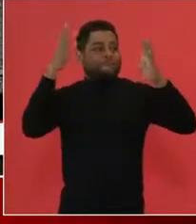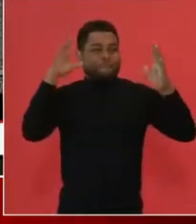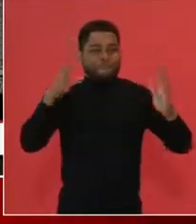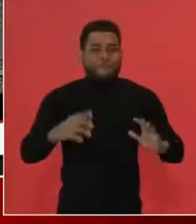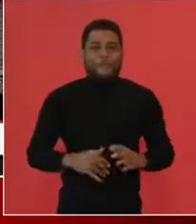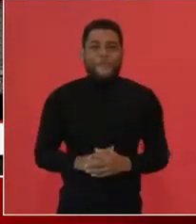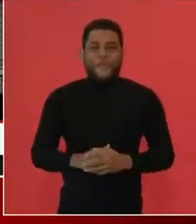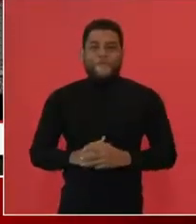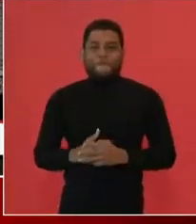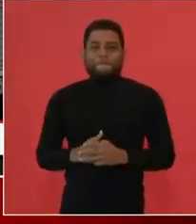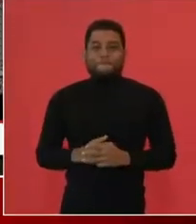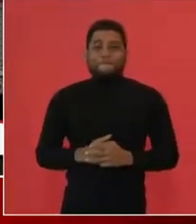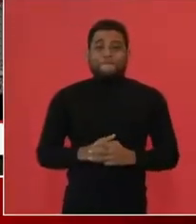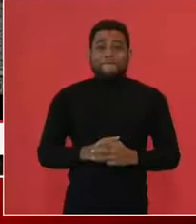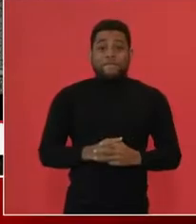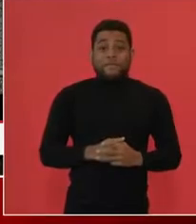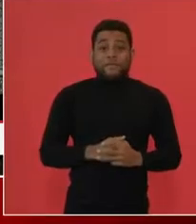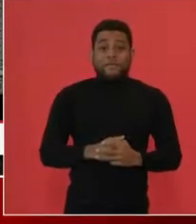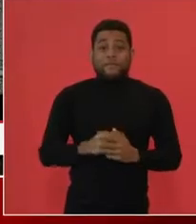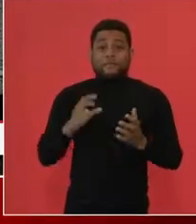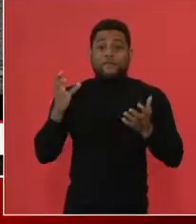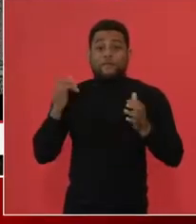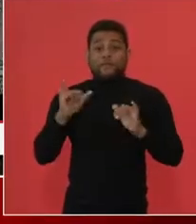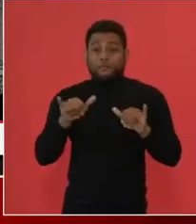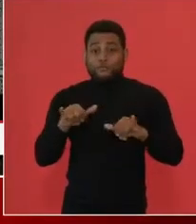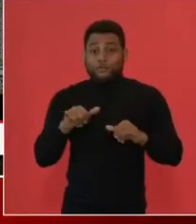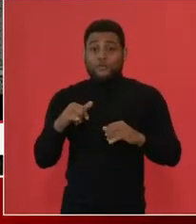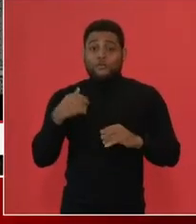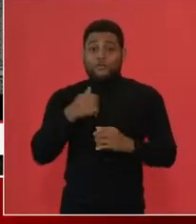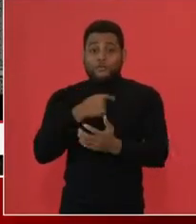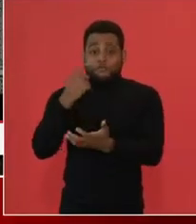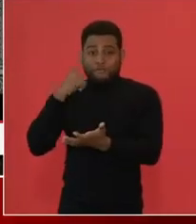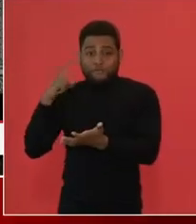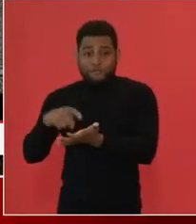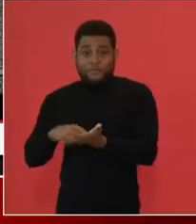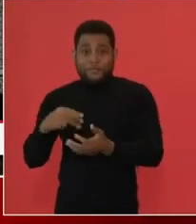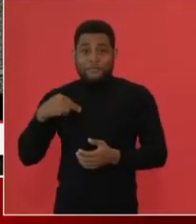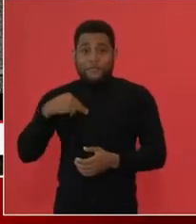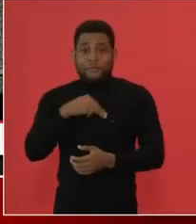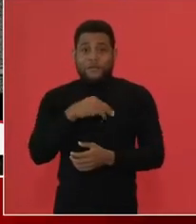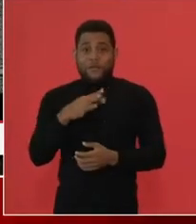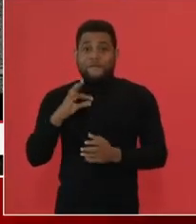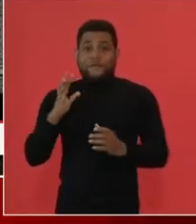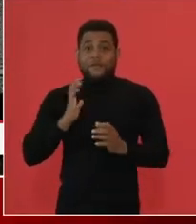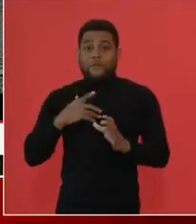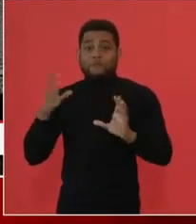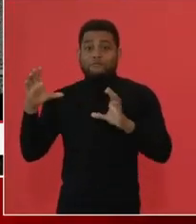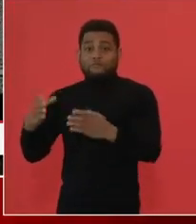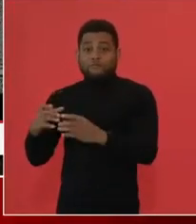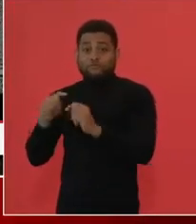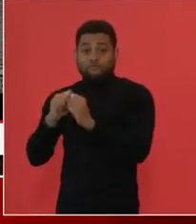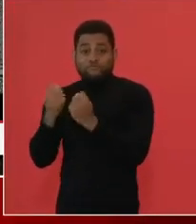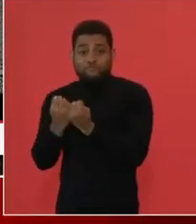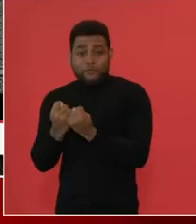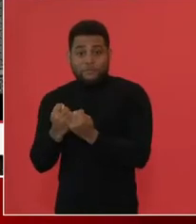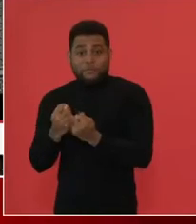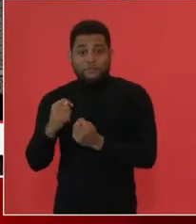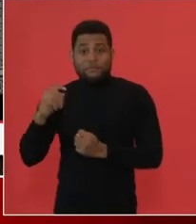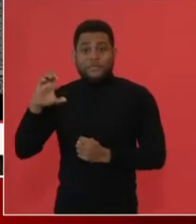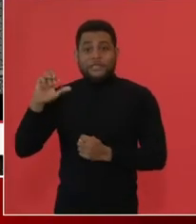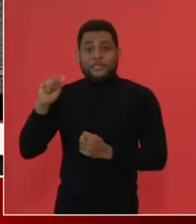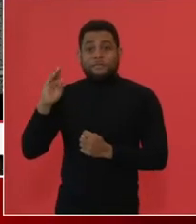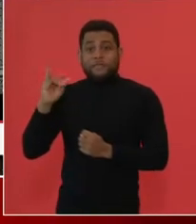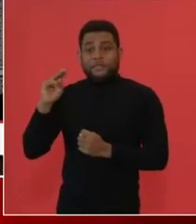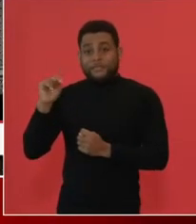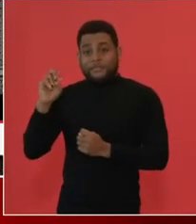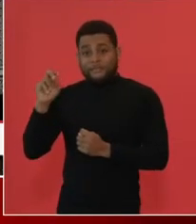I also want to acknowledge other members of my cabinet who are here. Let me start with another woman